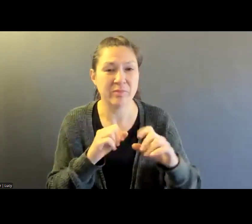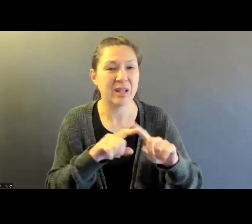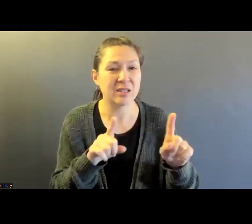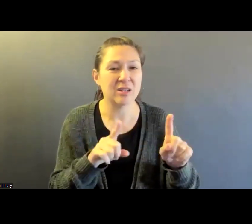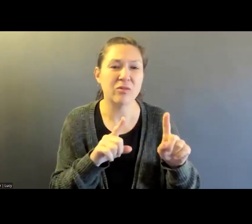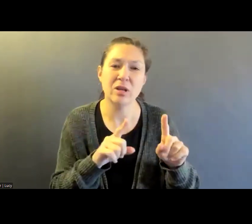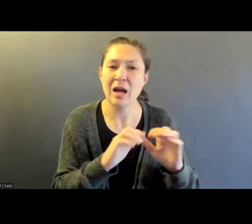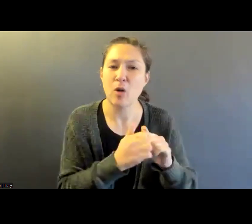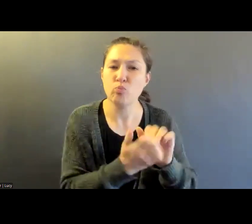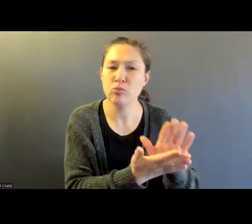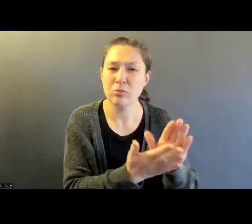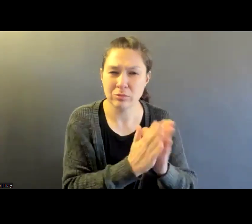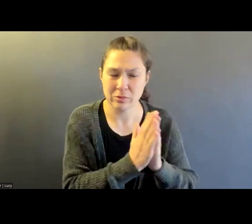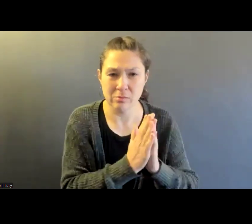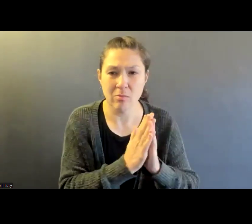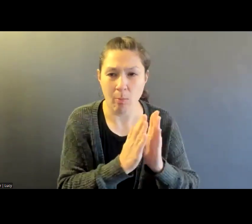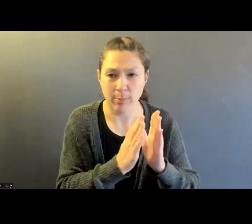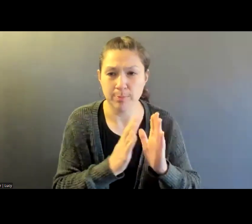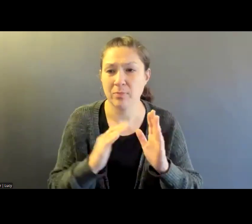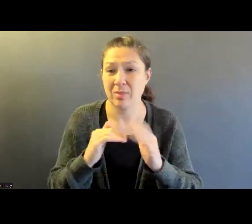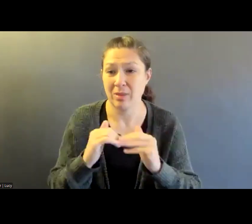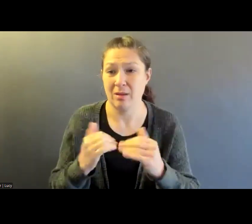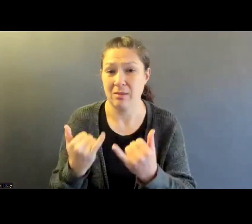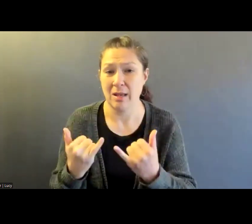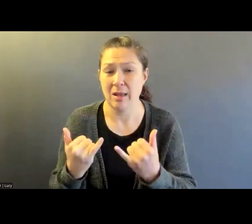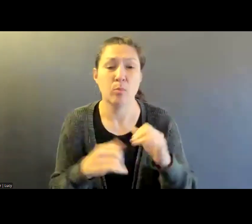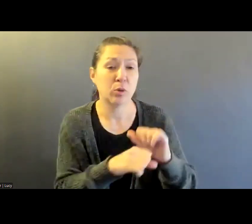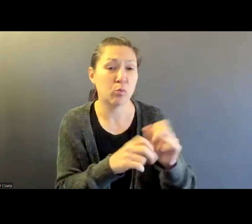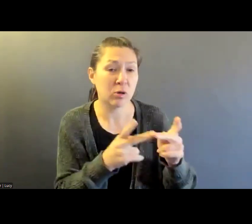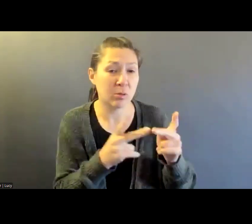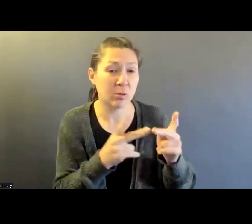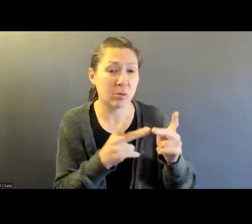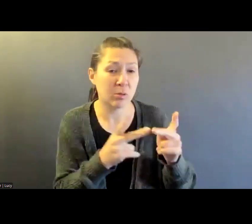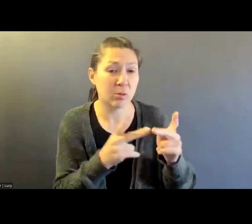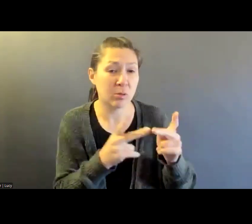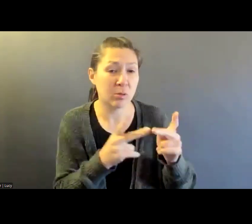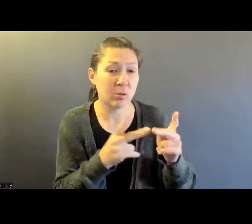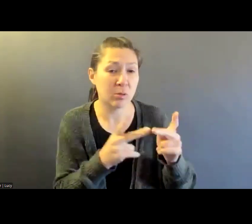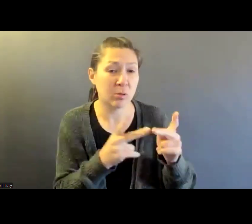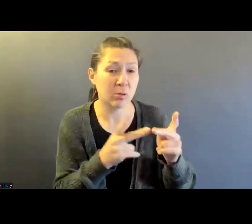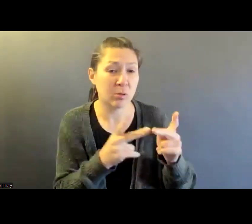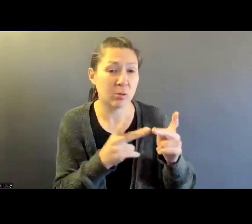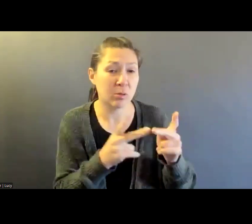Primarily, these workplace campaigns are going out and talking with people who are working in warehouses.